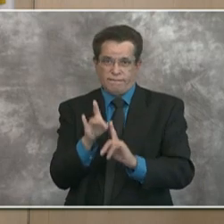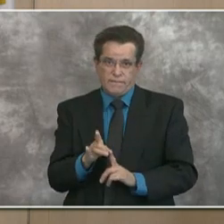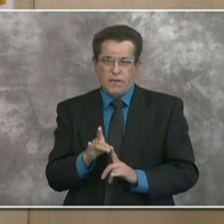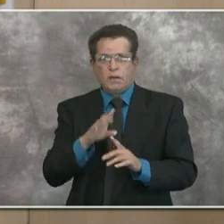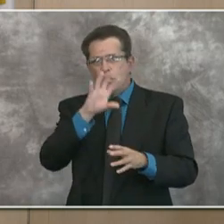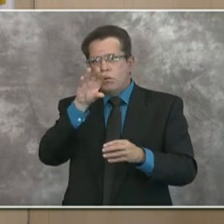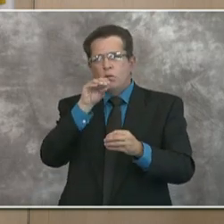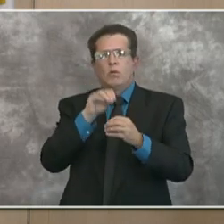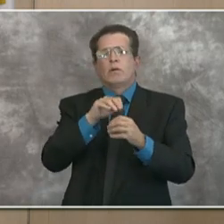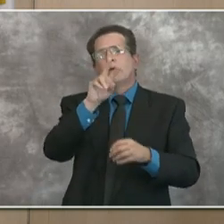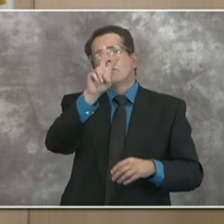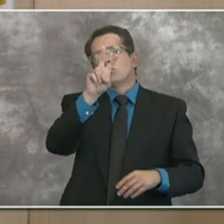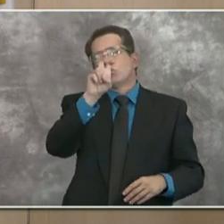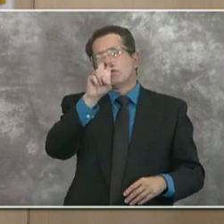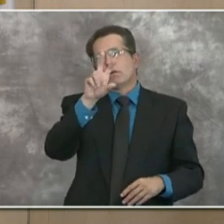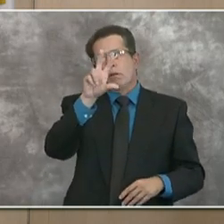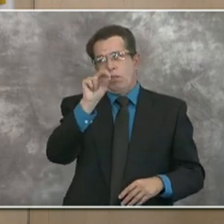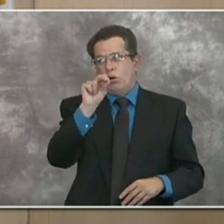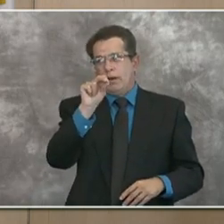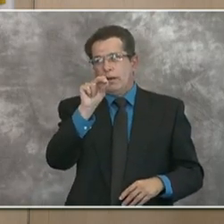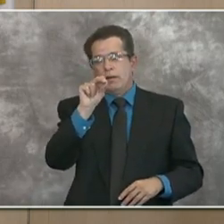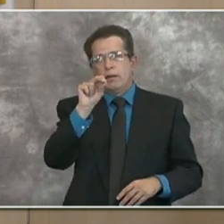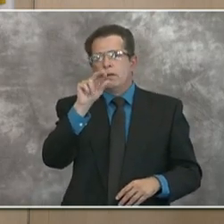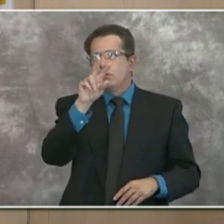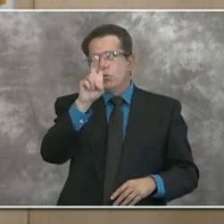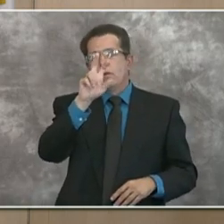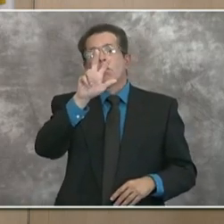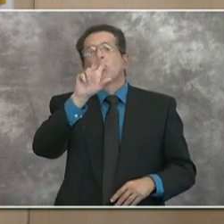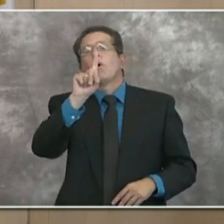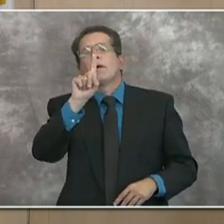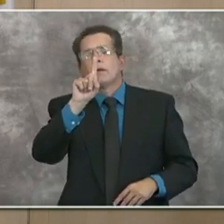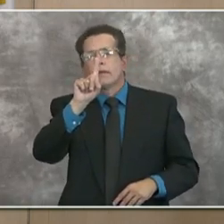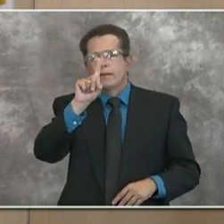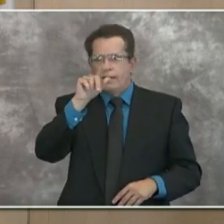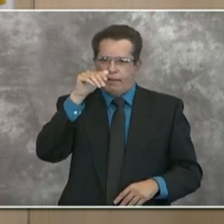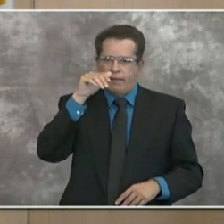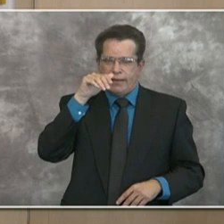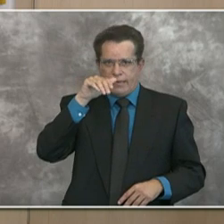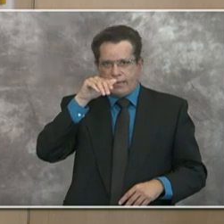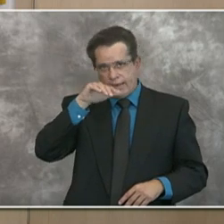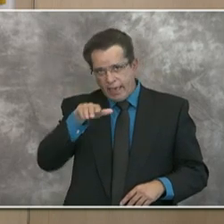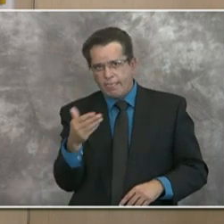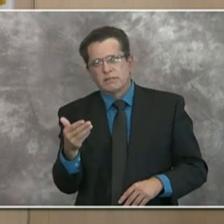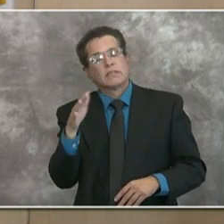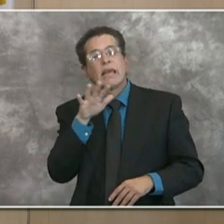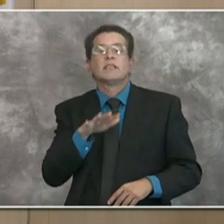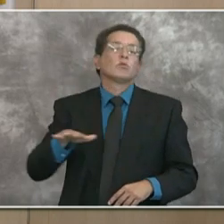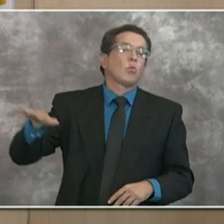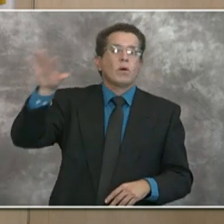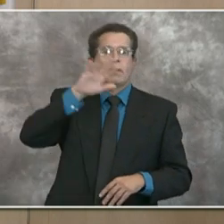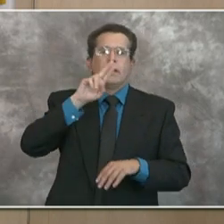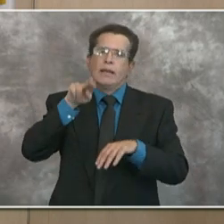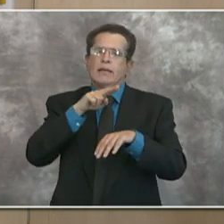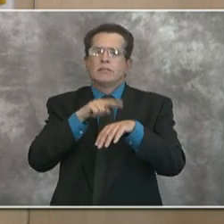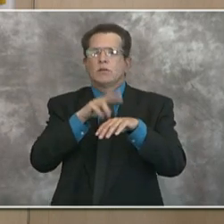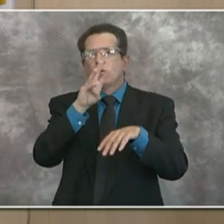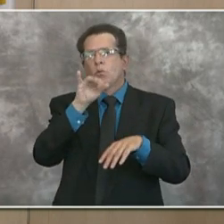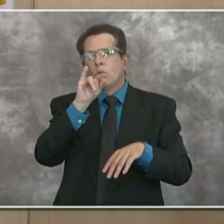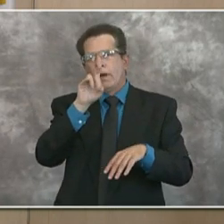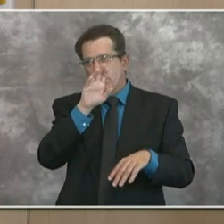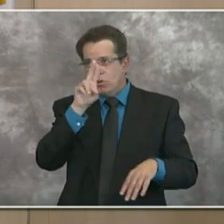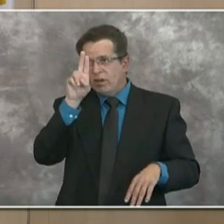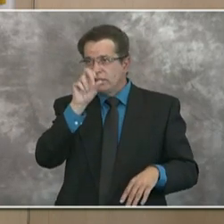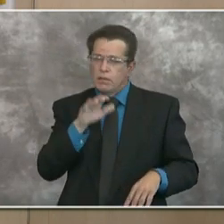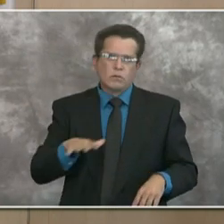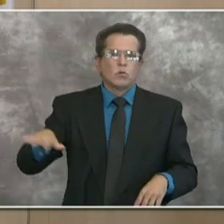including almost 231 deaths. Nationwide, we've had over